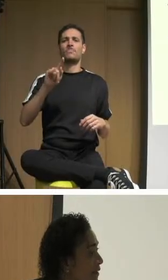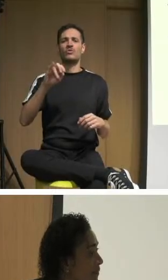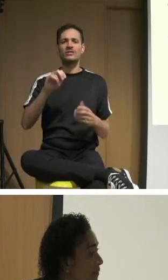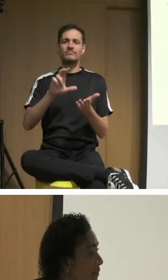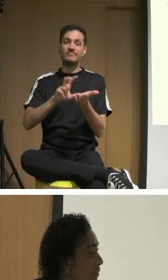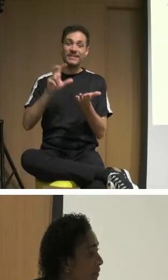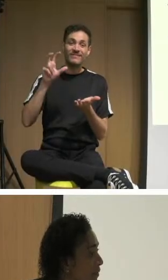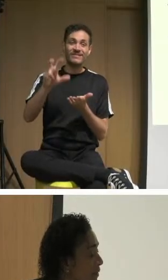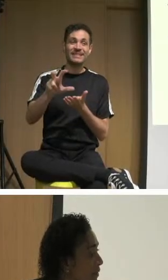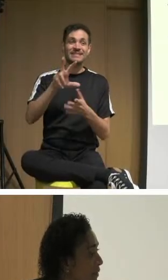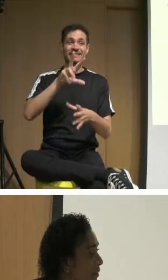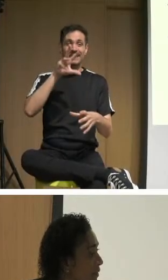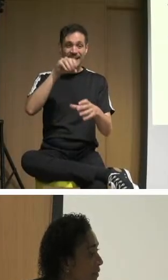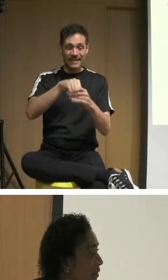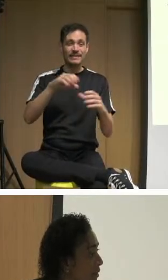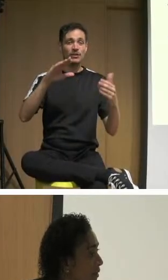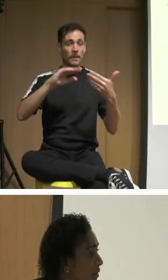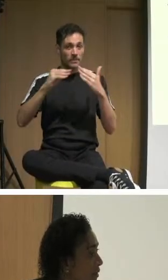community